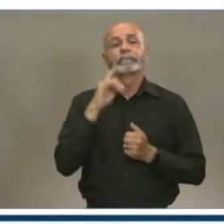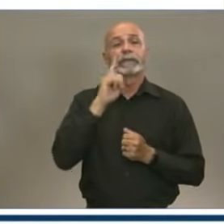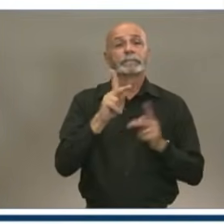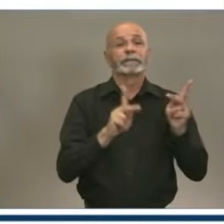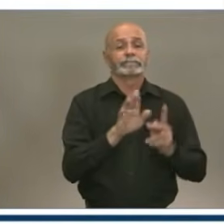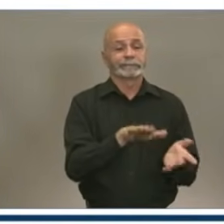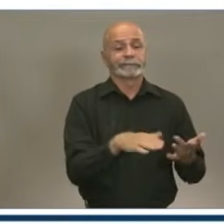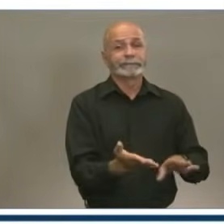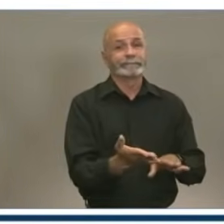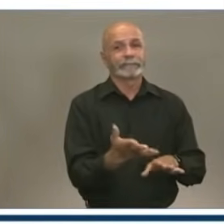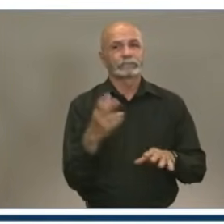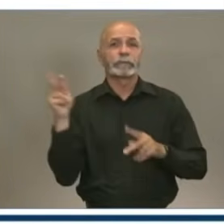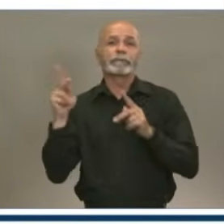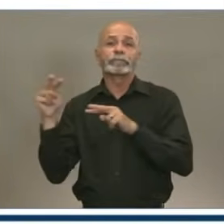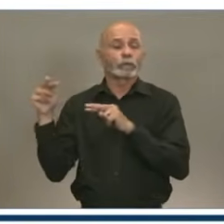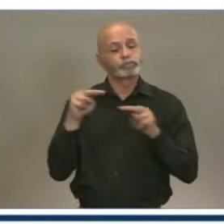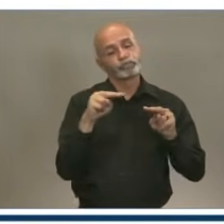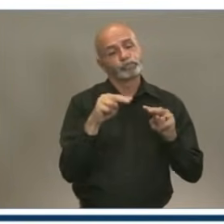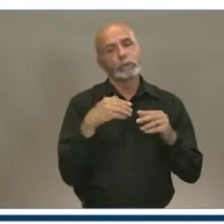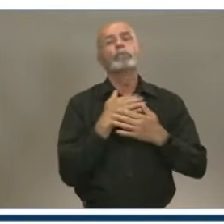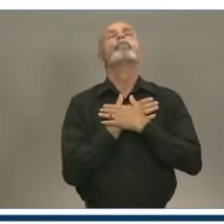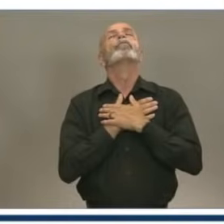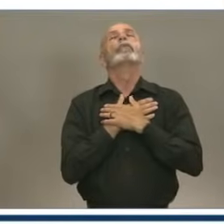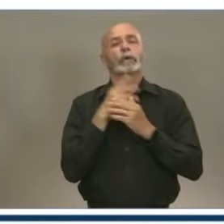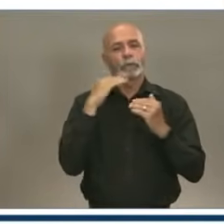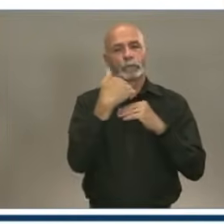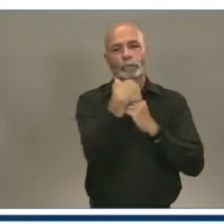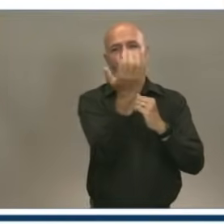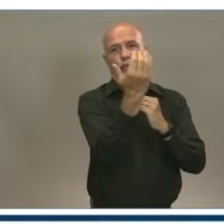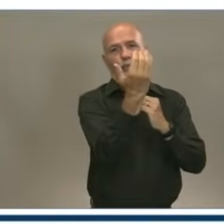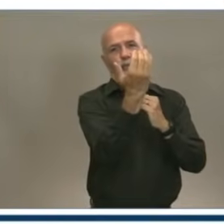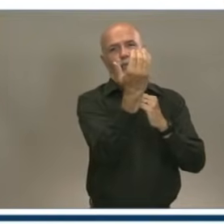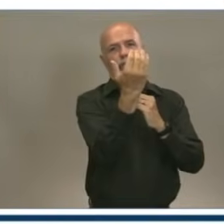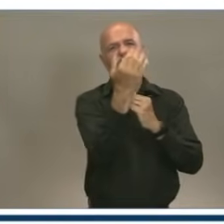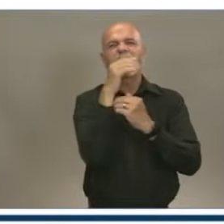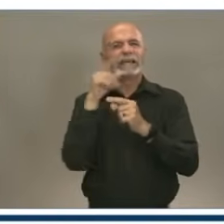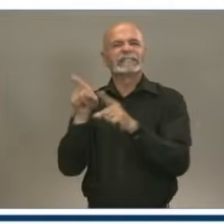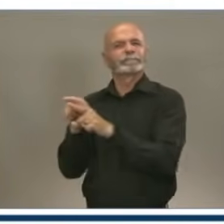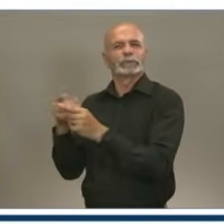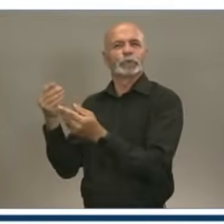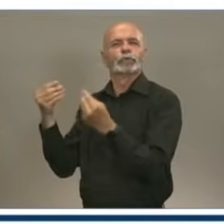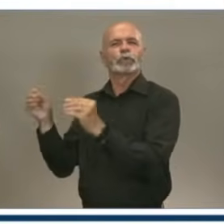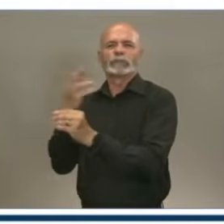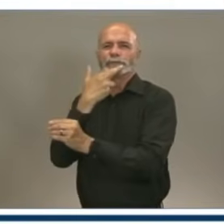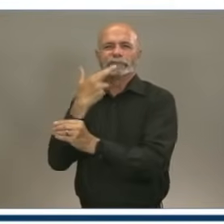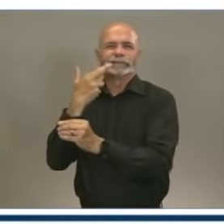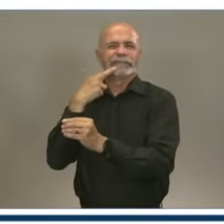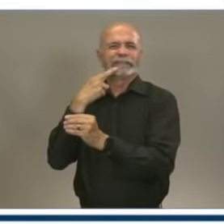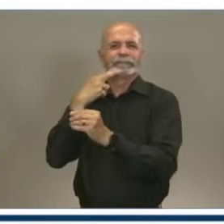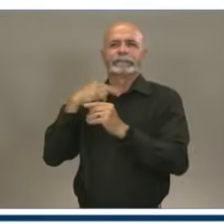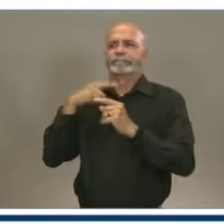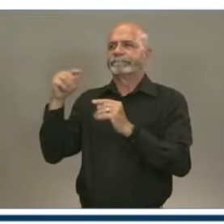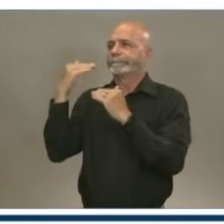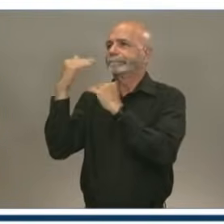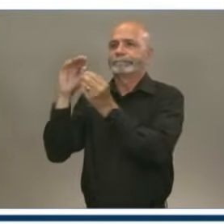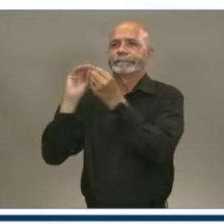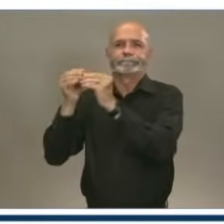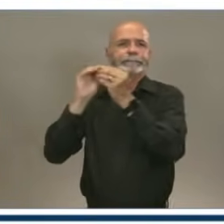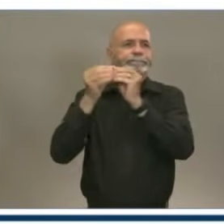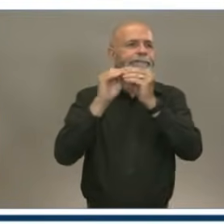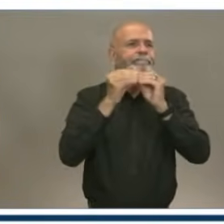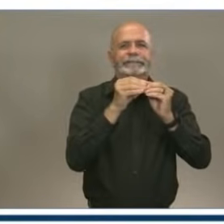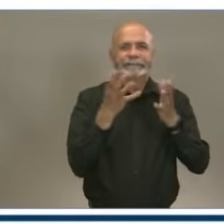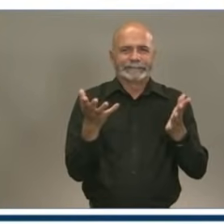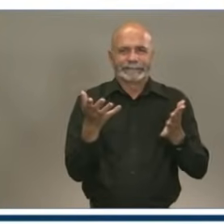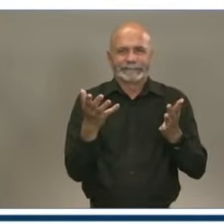function the same way as a store, for example, or a restaurant, that there is a maximum capacity despite the fact that people can